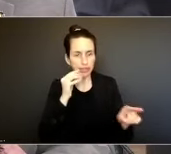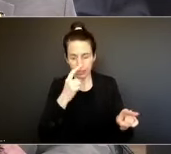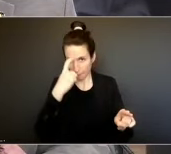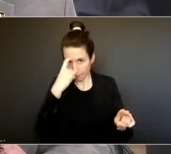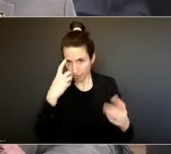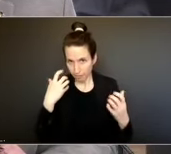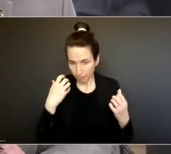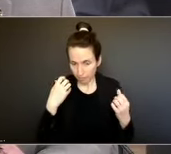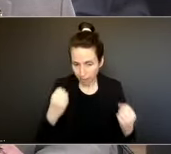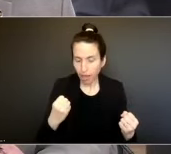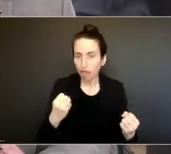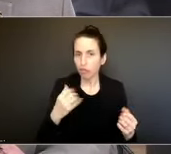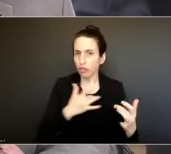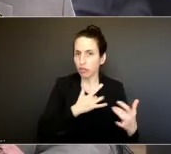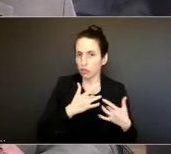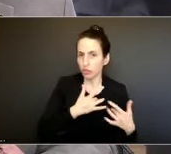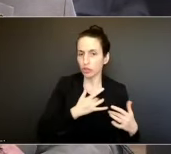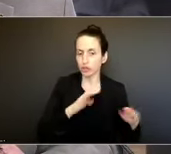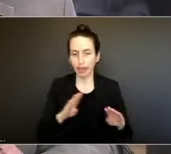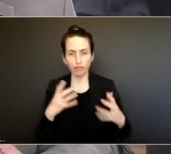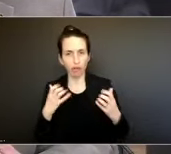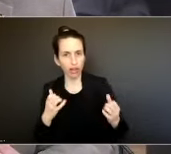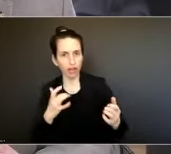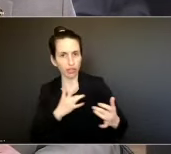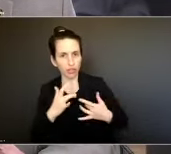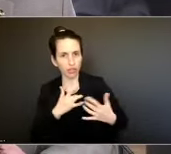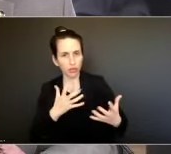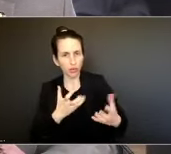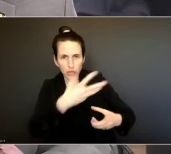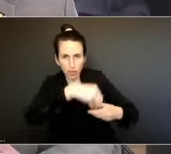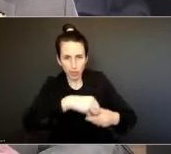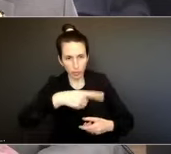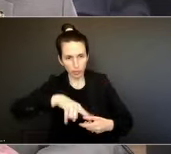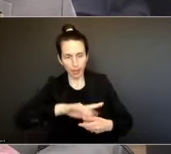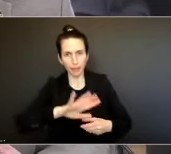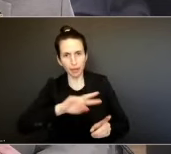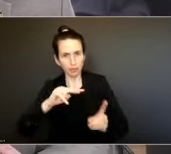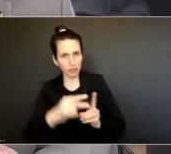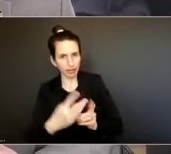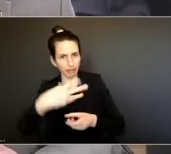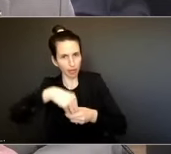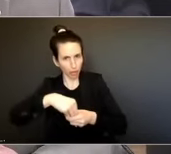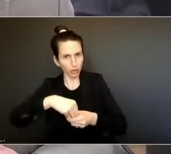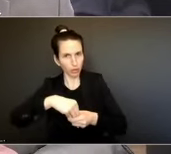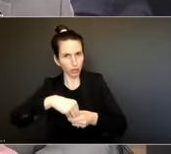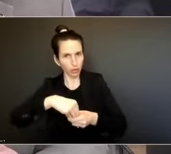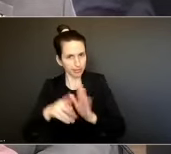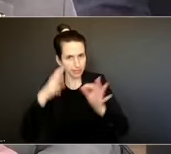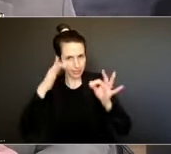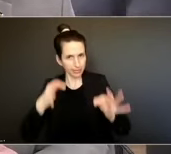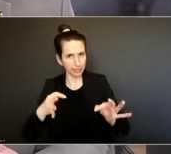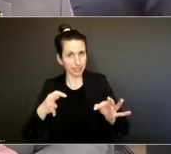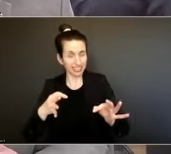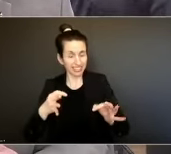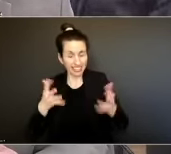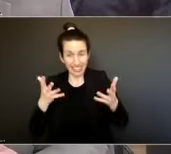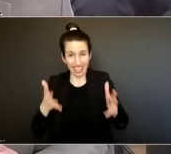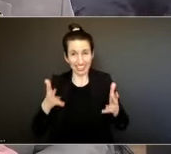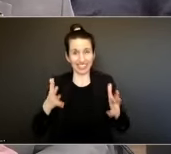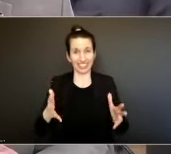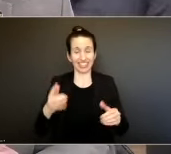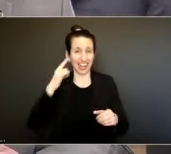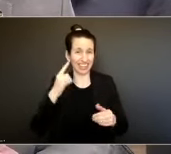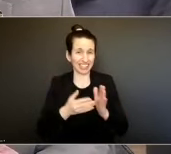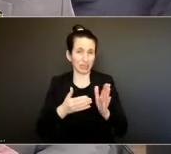voice at the table. That's really all we're trying to do here. And sometimes I believe that it takes a reminding from the state